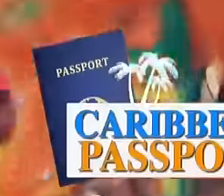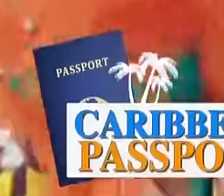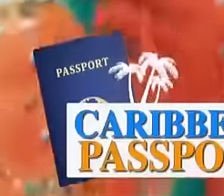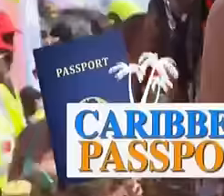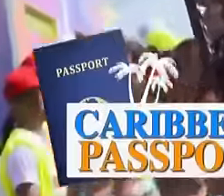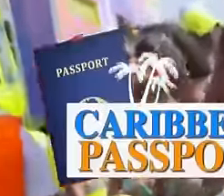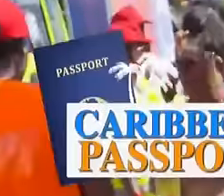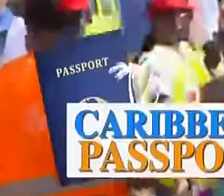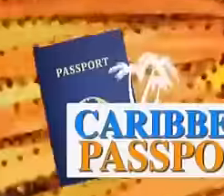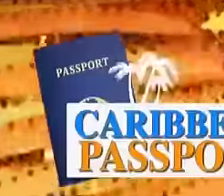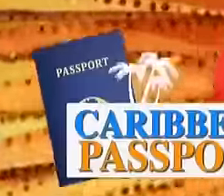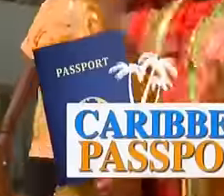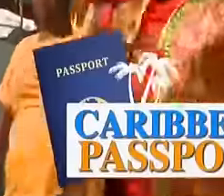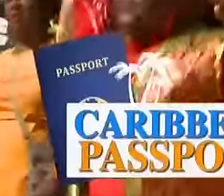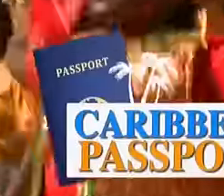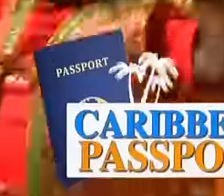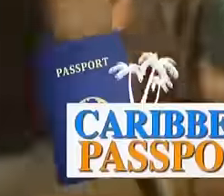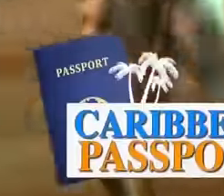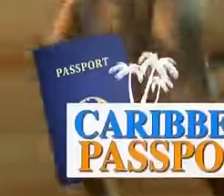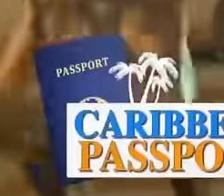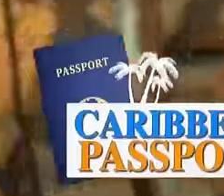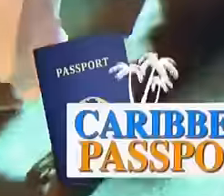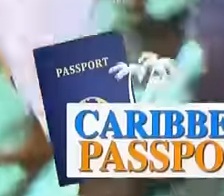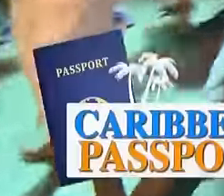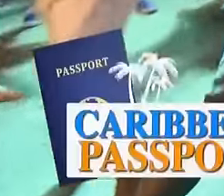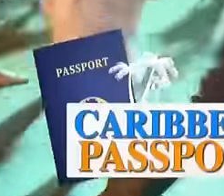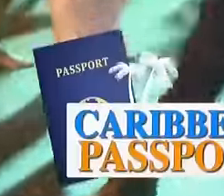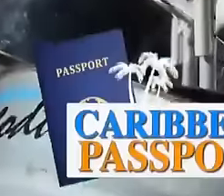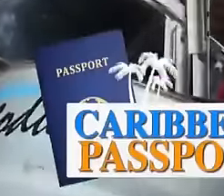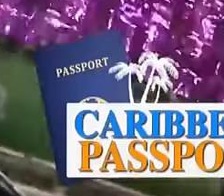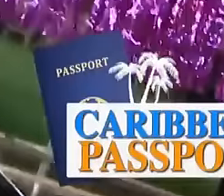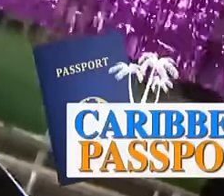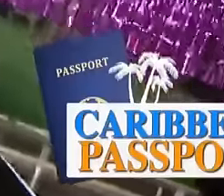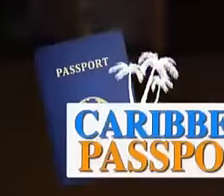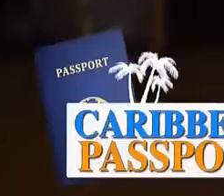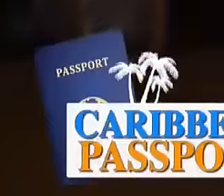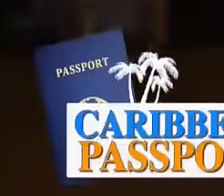tons of excitement on Caribbean Passport this Sunday.